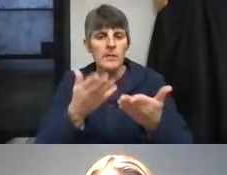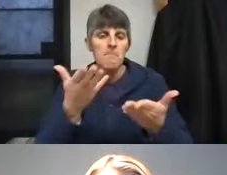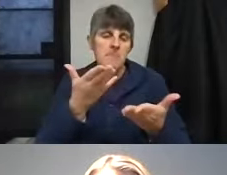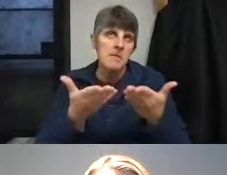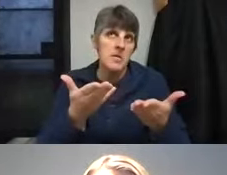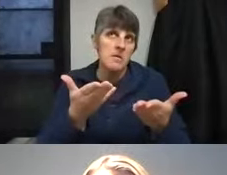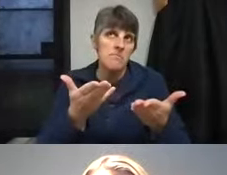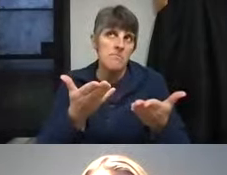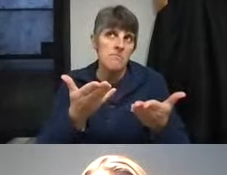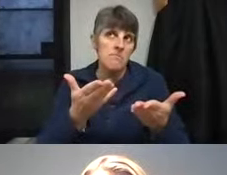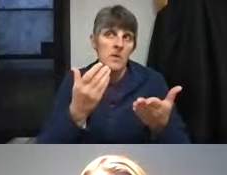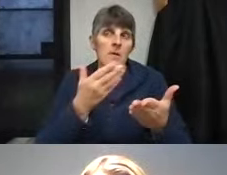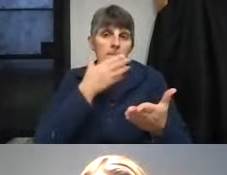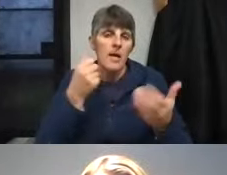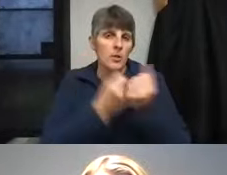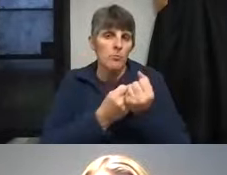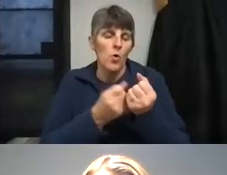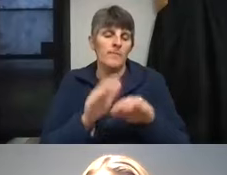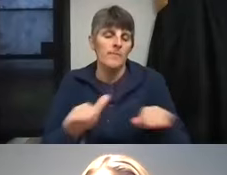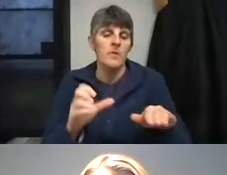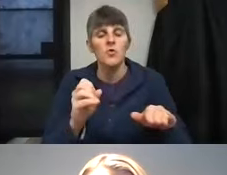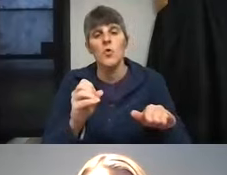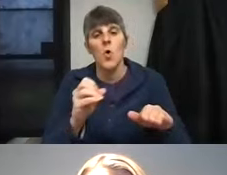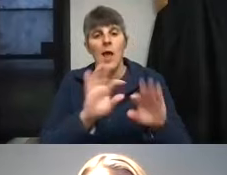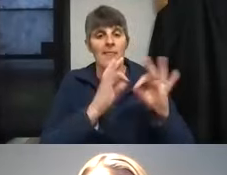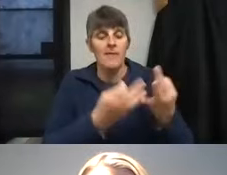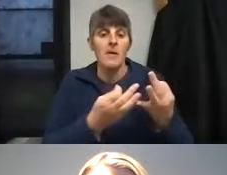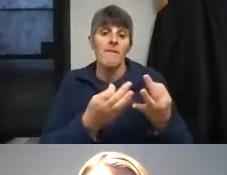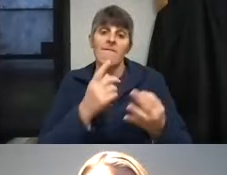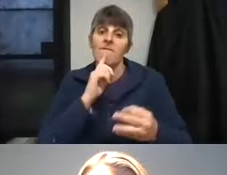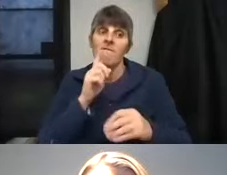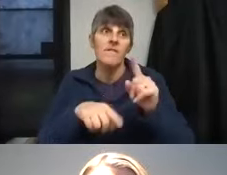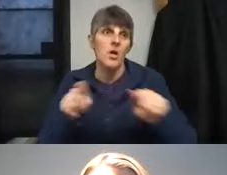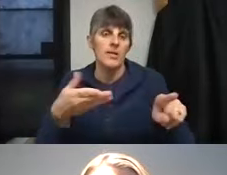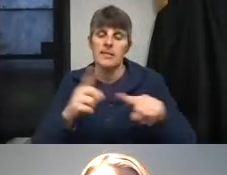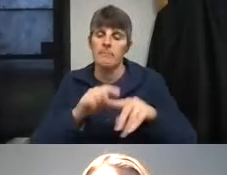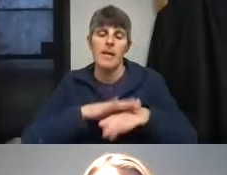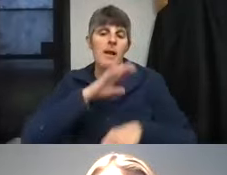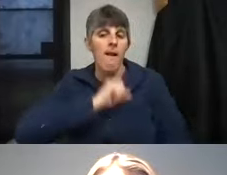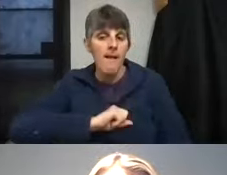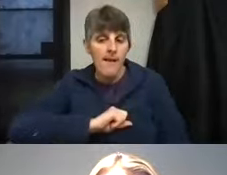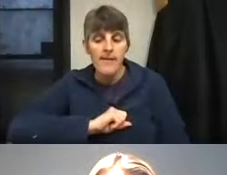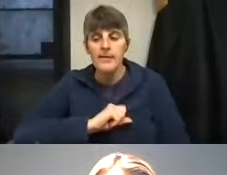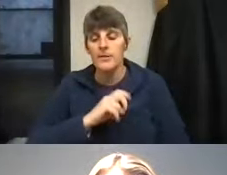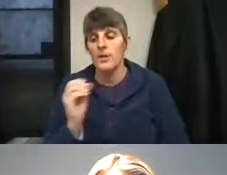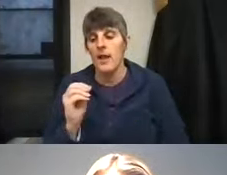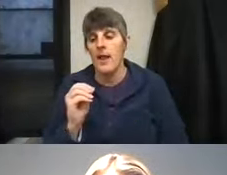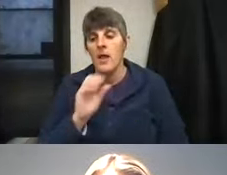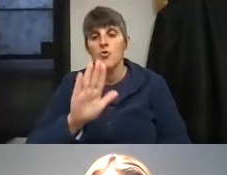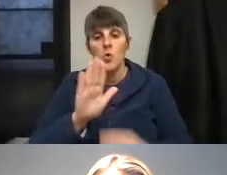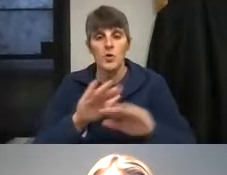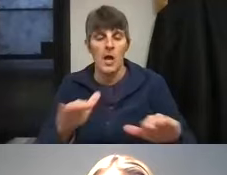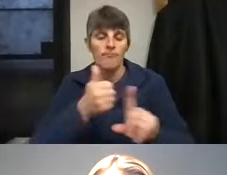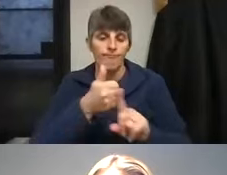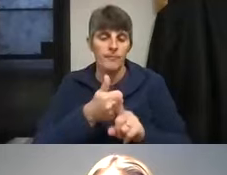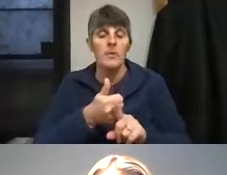be supportive to them. So there's various things based on age and what your child has.